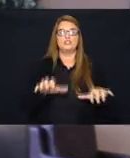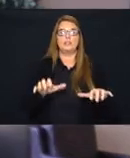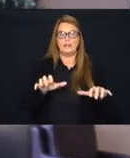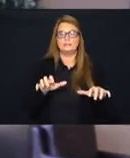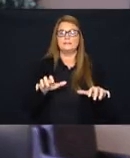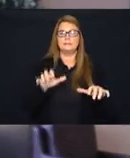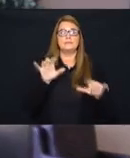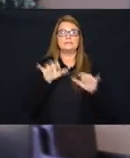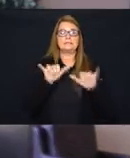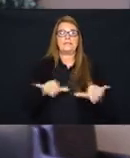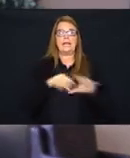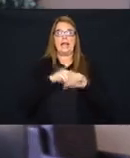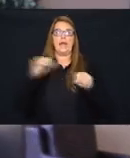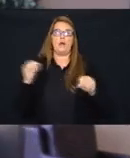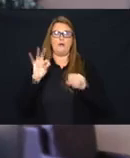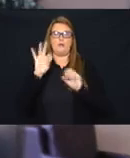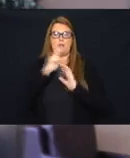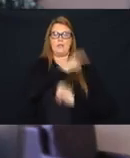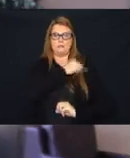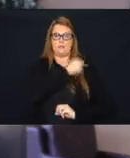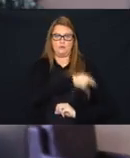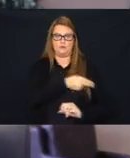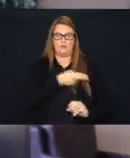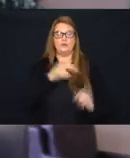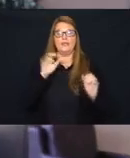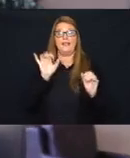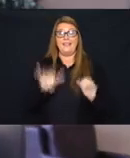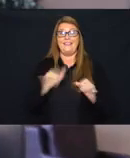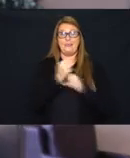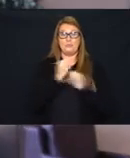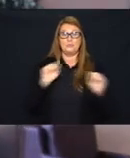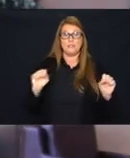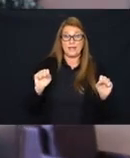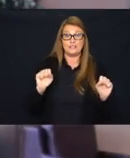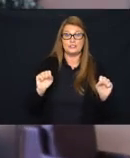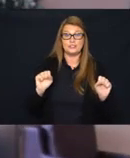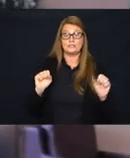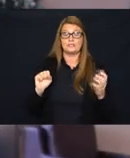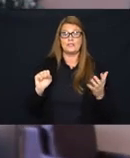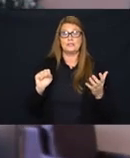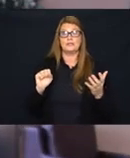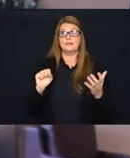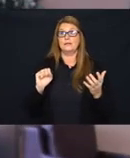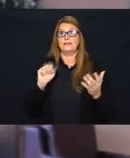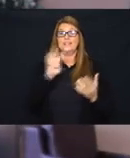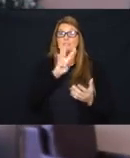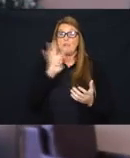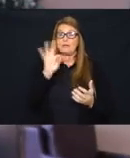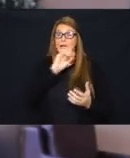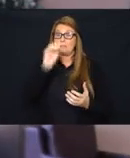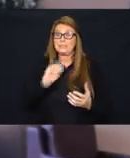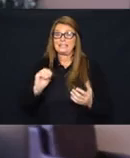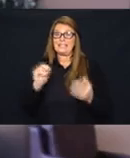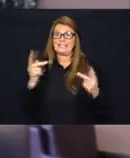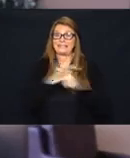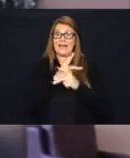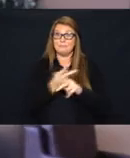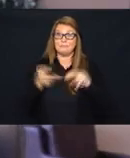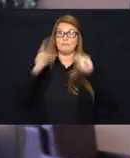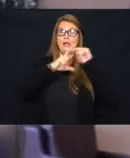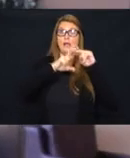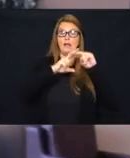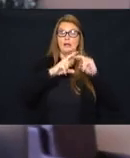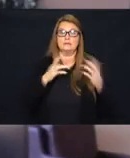fully vaccinated, that protection from hospitalization goes 49 times protection down to 17